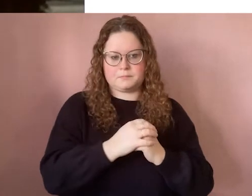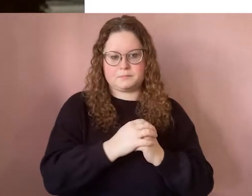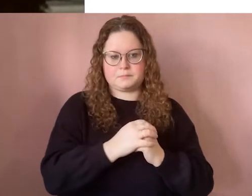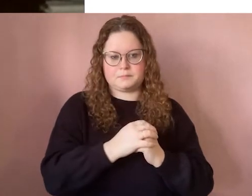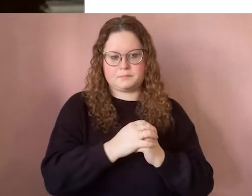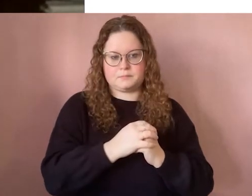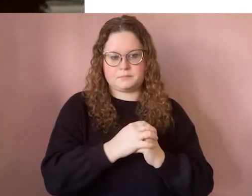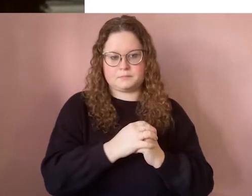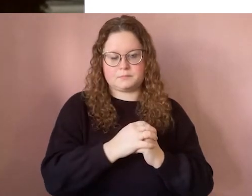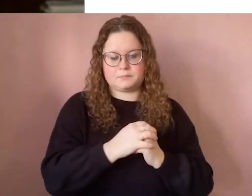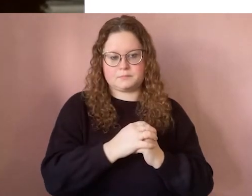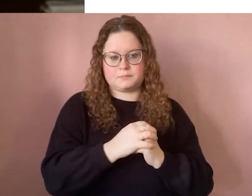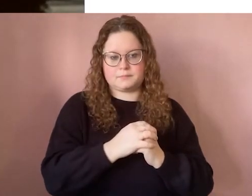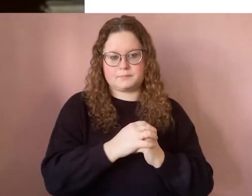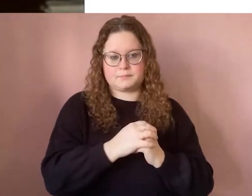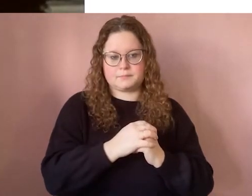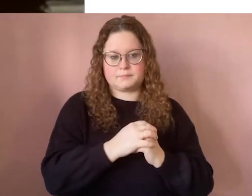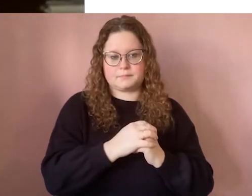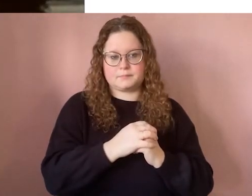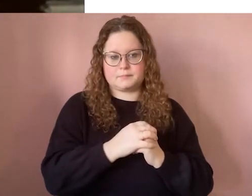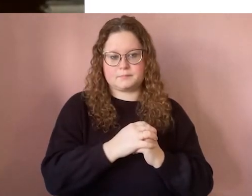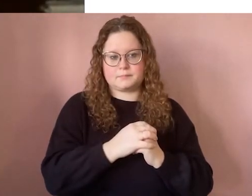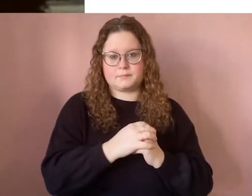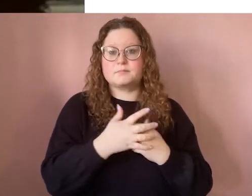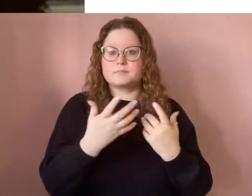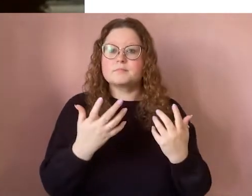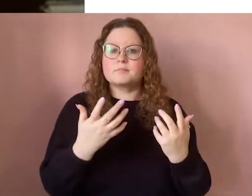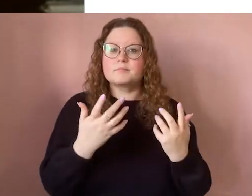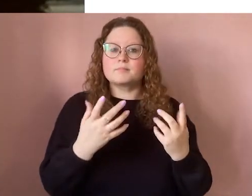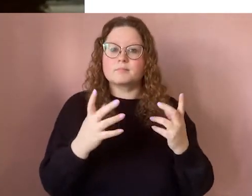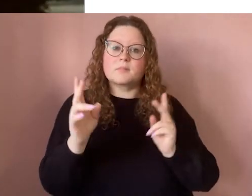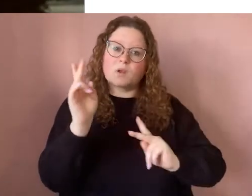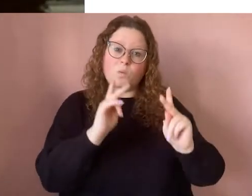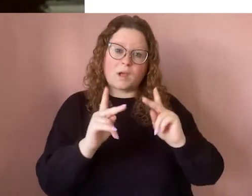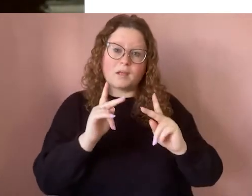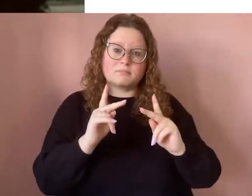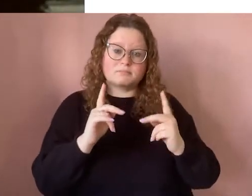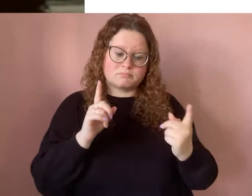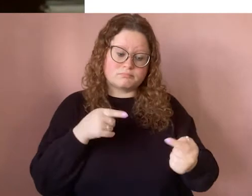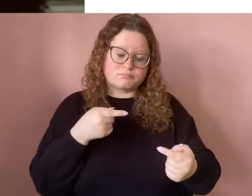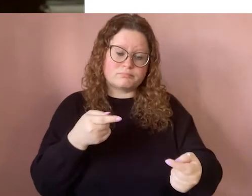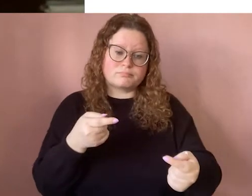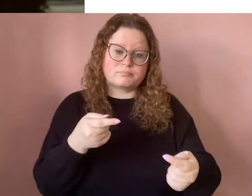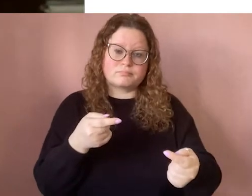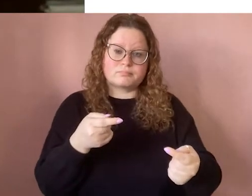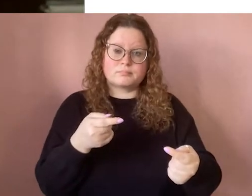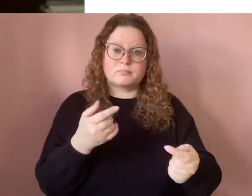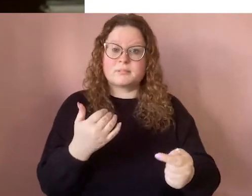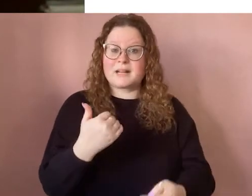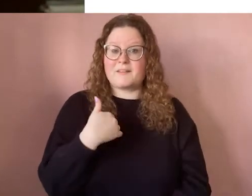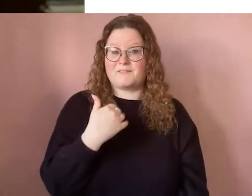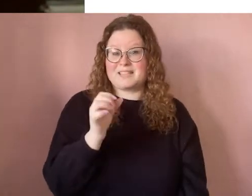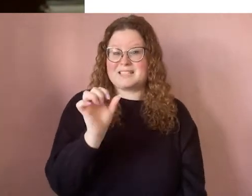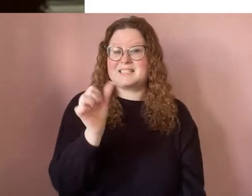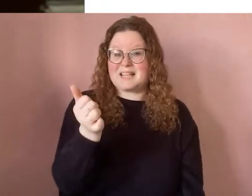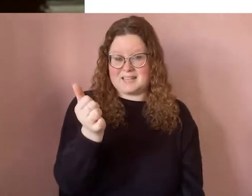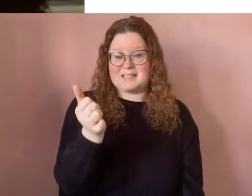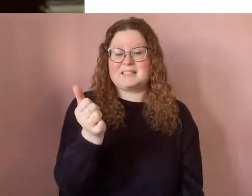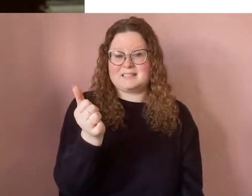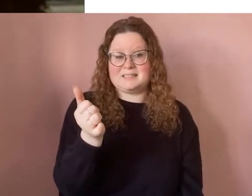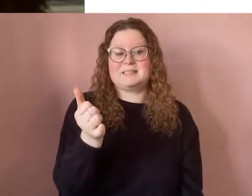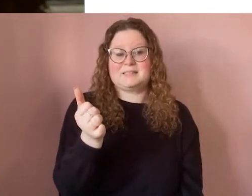defines really the nature of the challenge in front of us. There are 10 characteristics of the mental